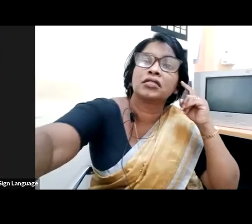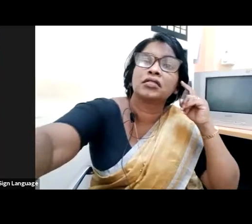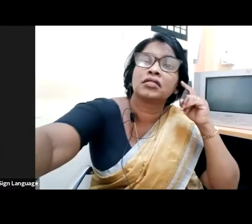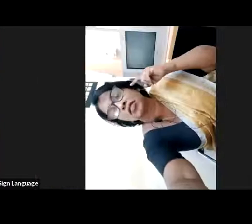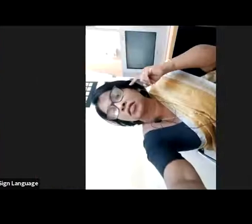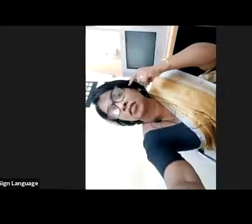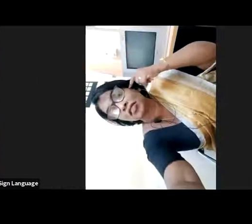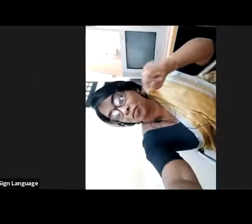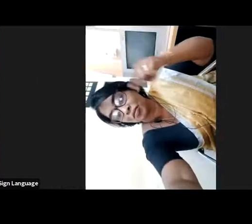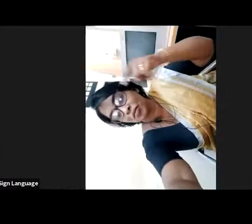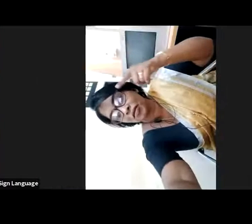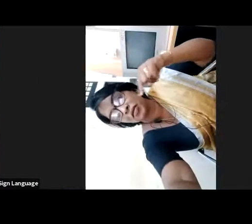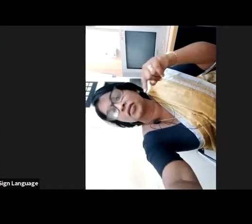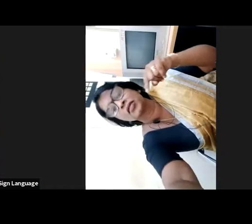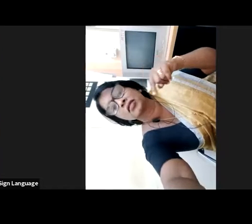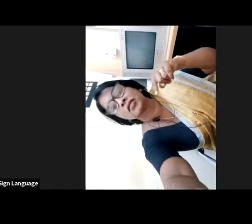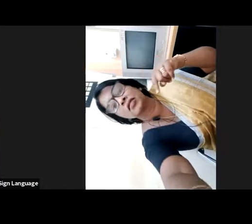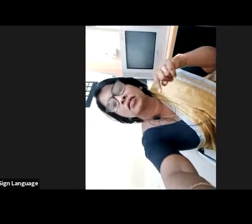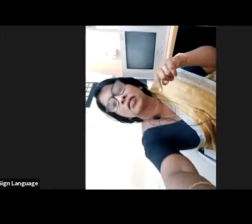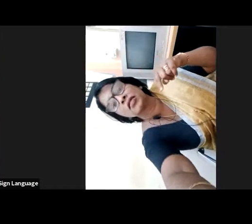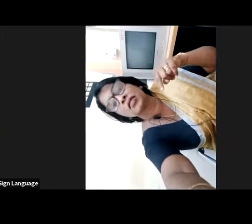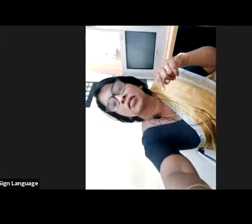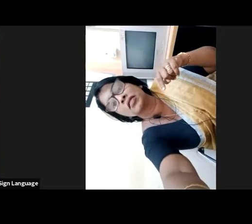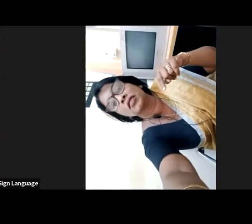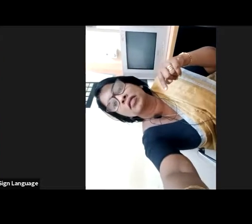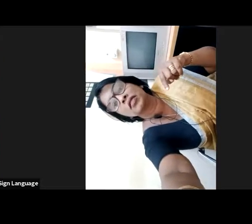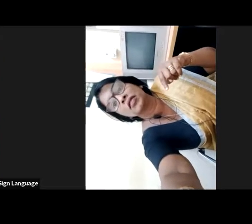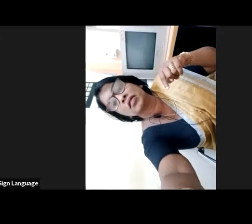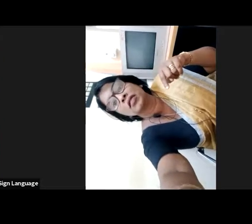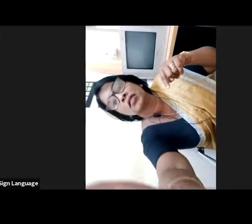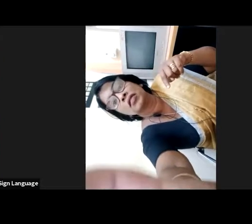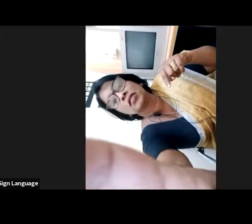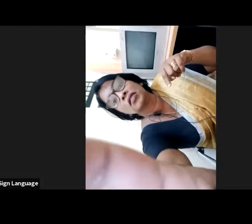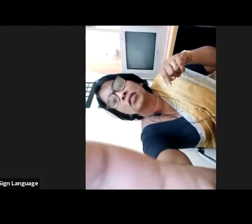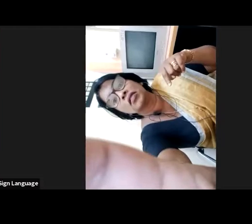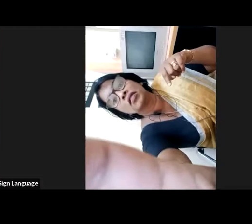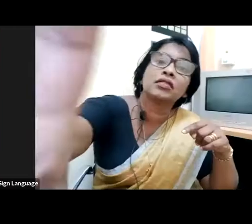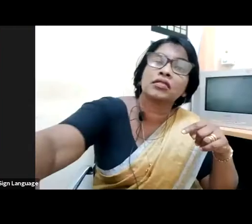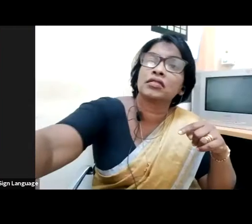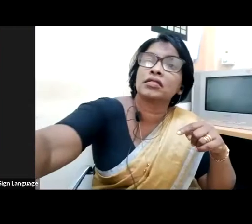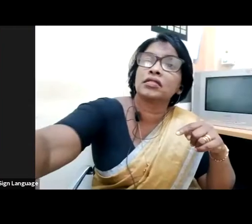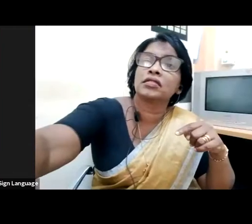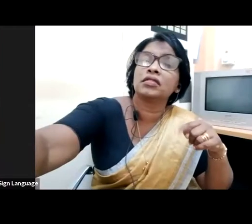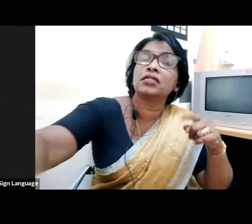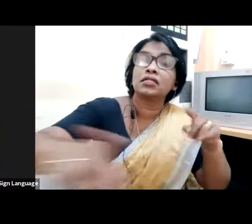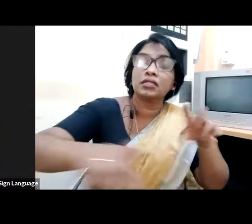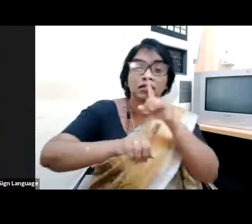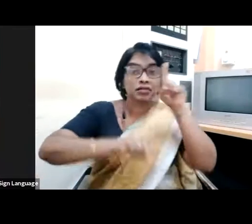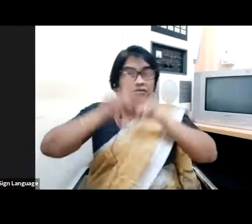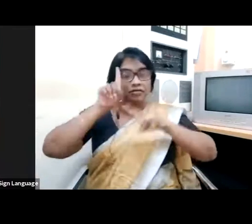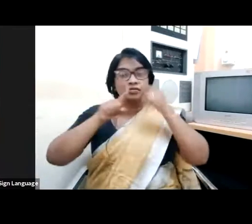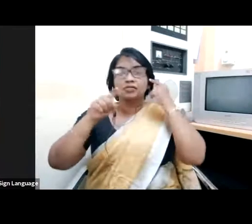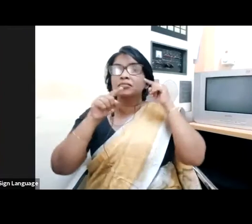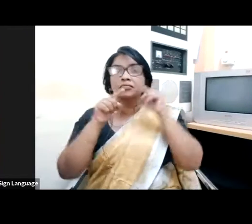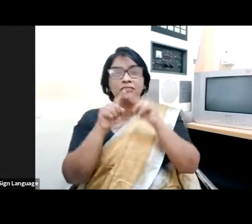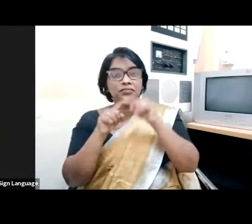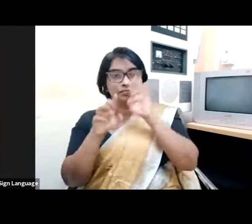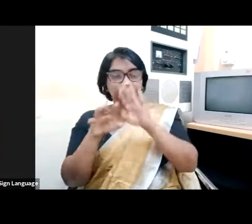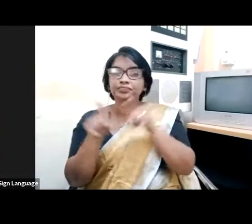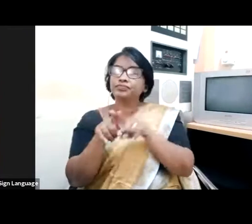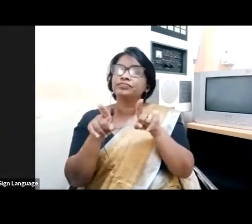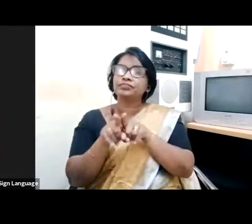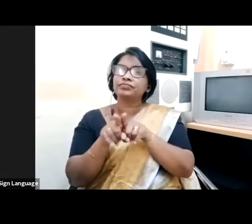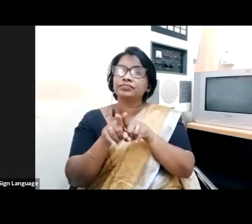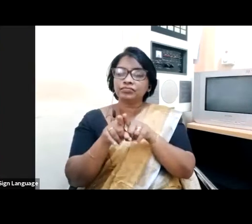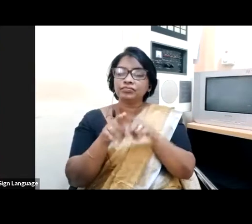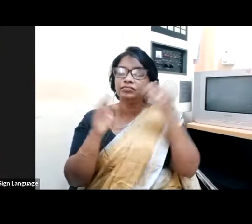something. So today, the panelists will be talking mainly about 1 or 2 suggestions to